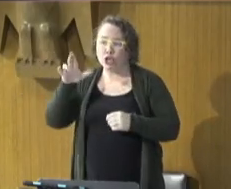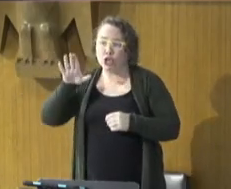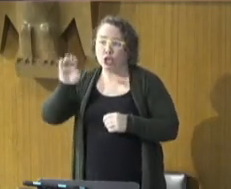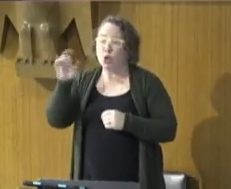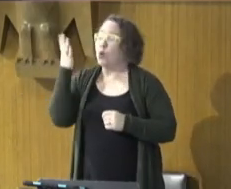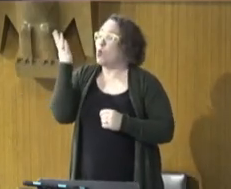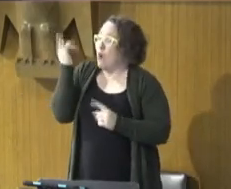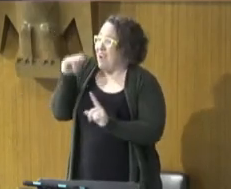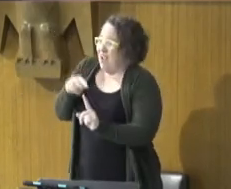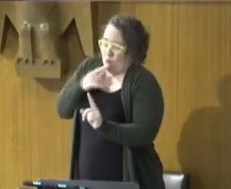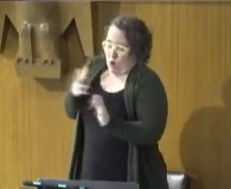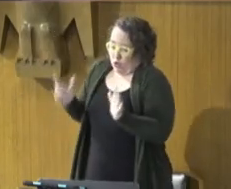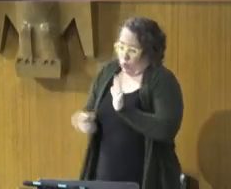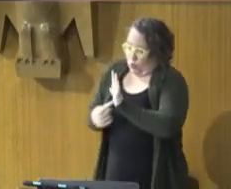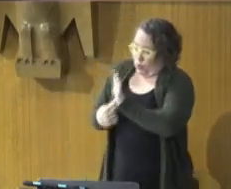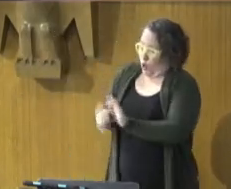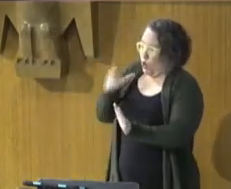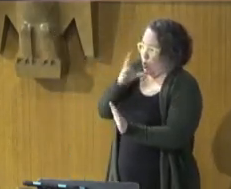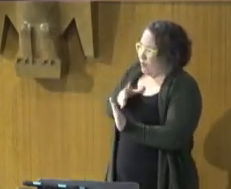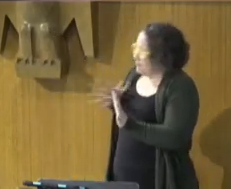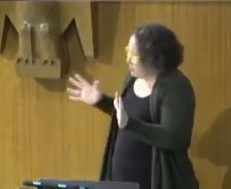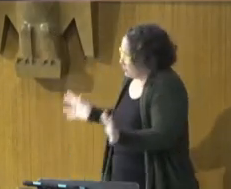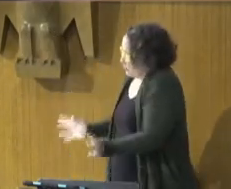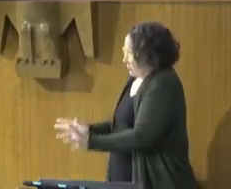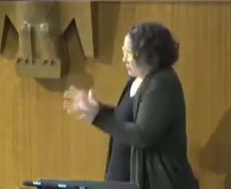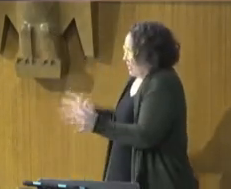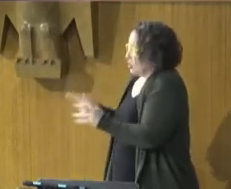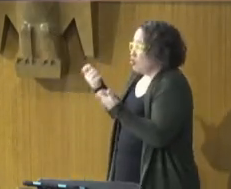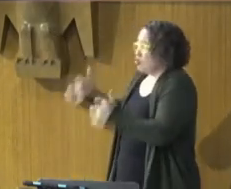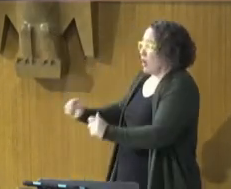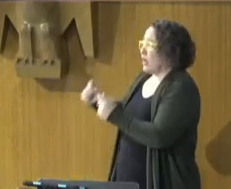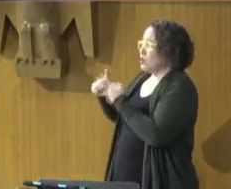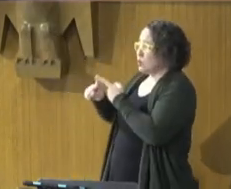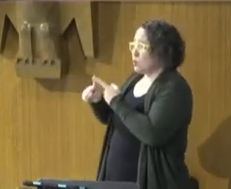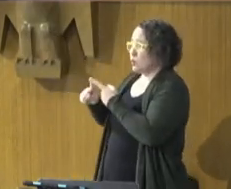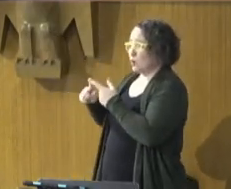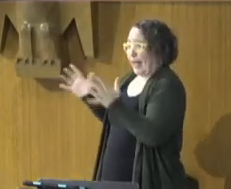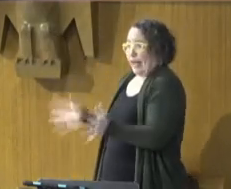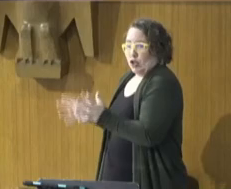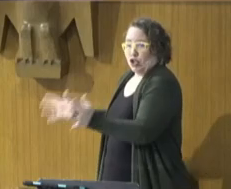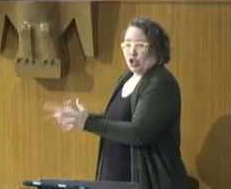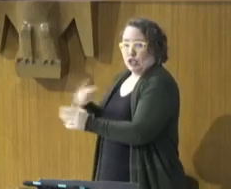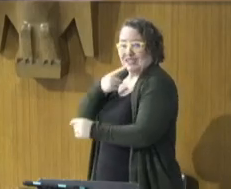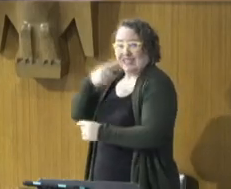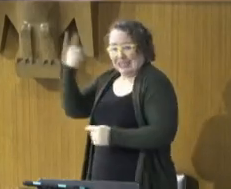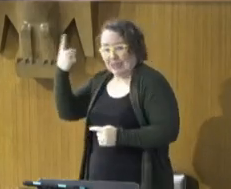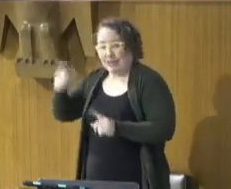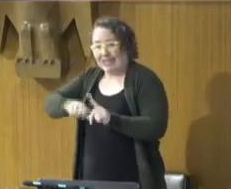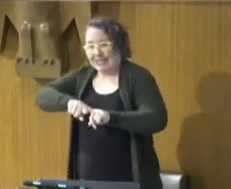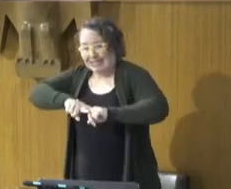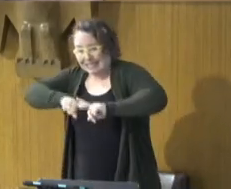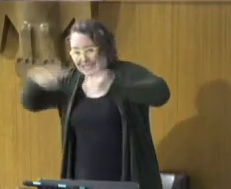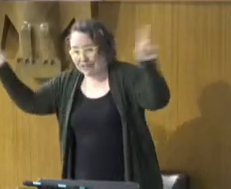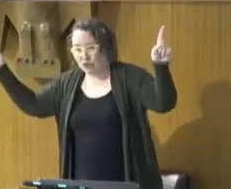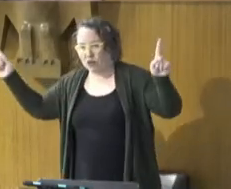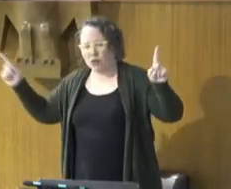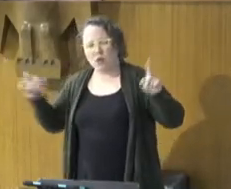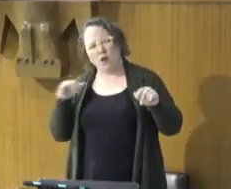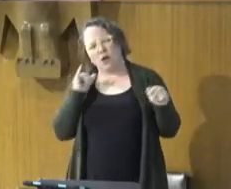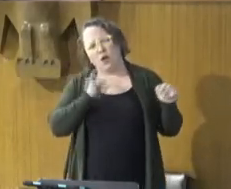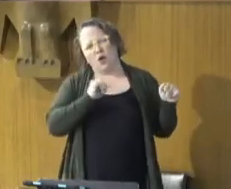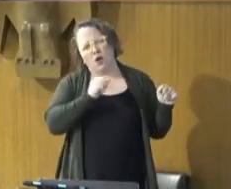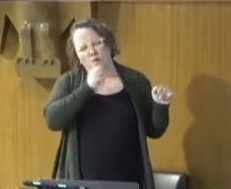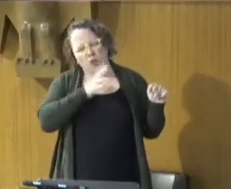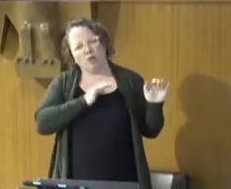know that he's trying to say something different from all of the insults she's heard her entire life. She picks up on it and uses